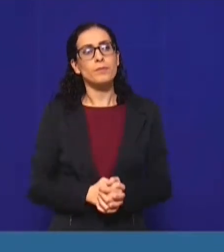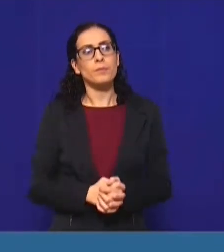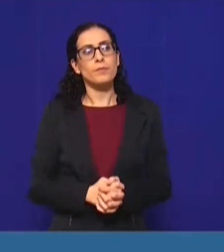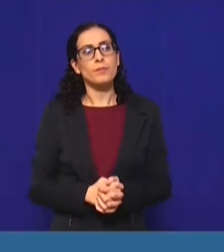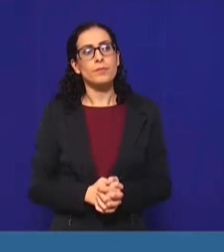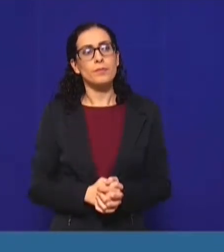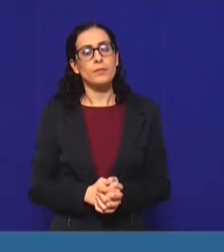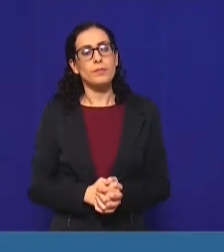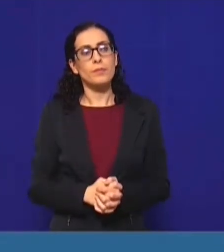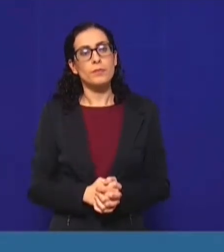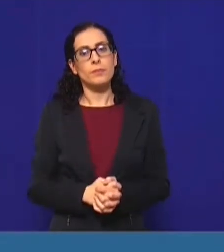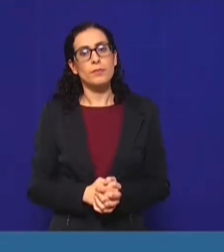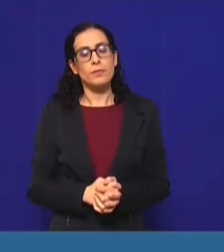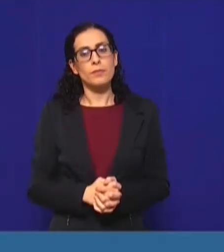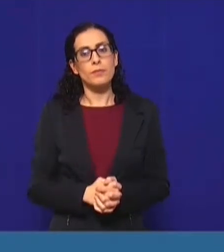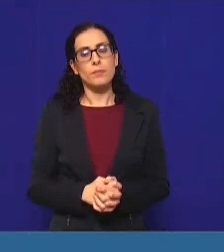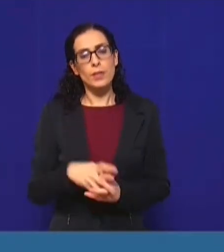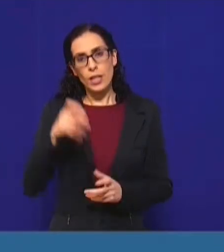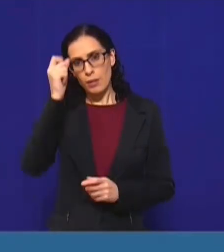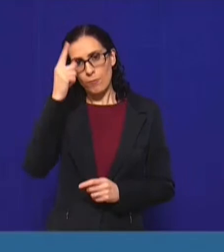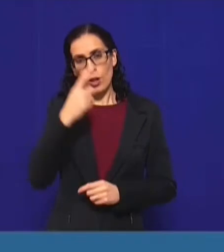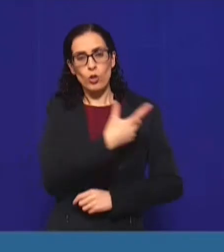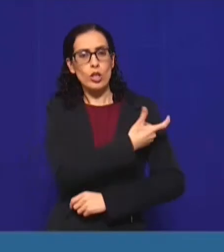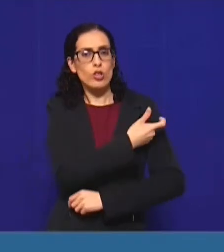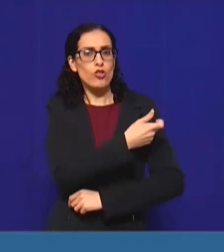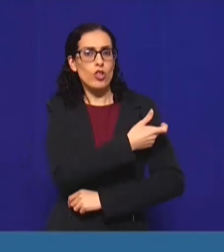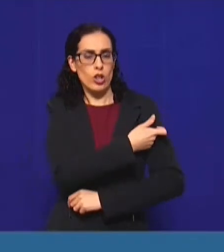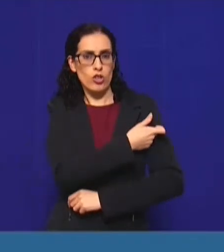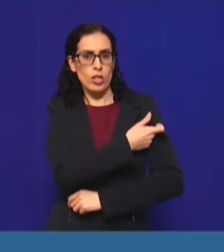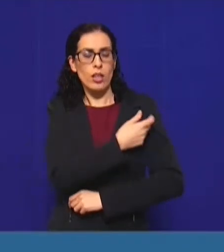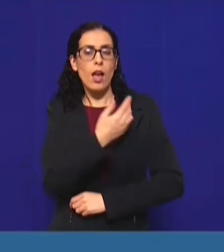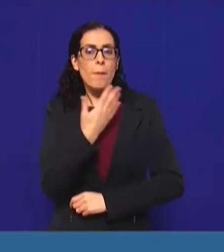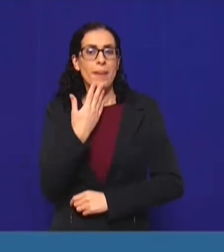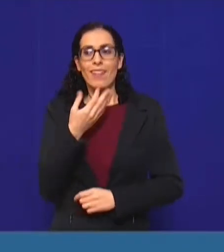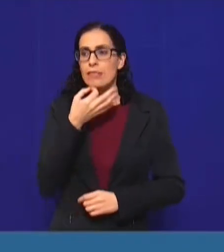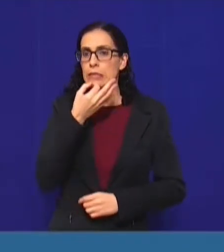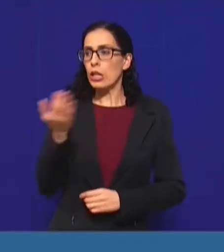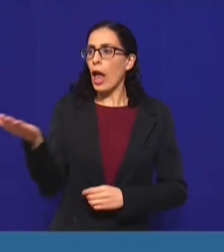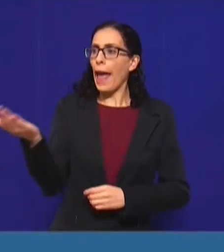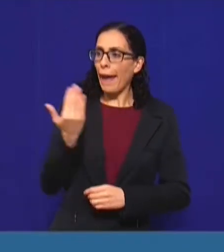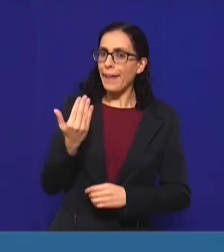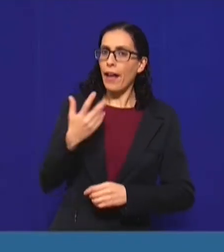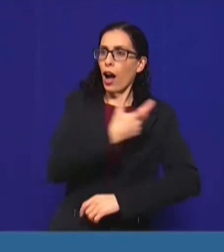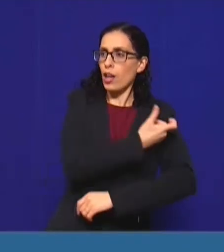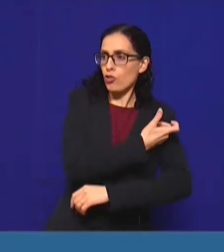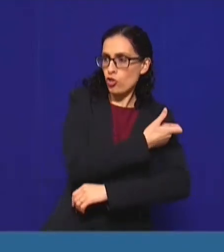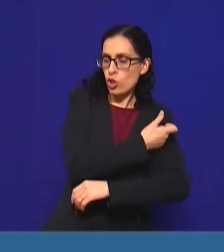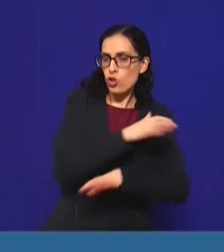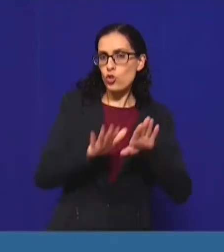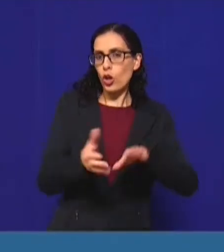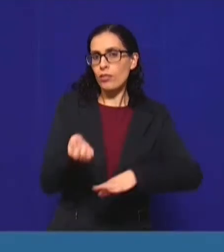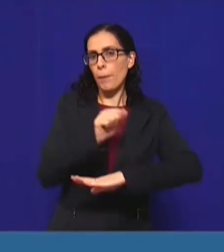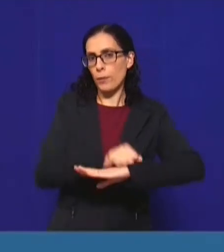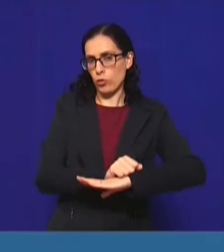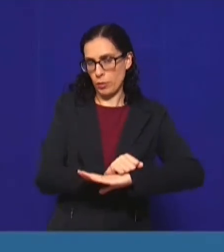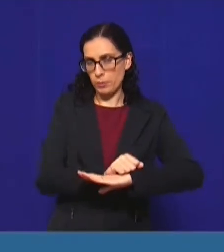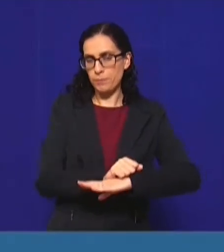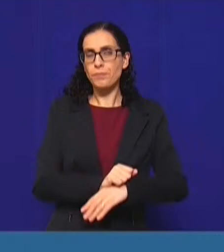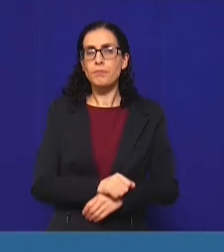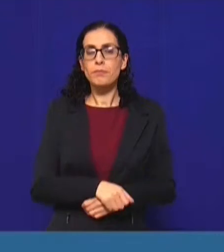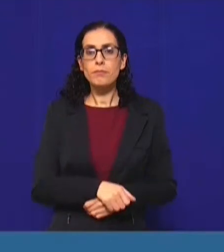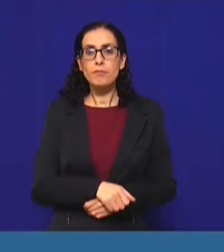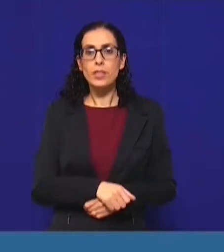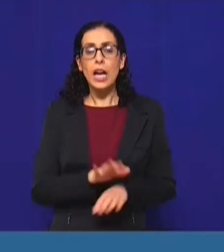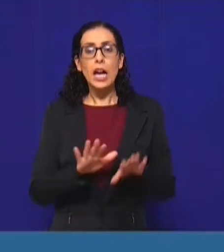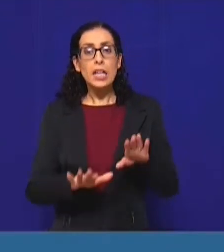Niftakru li aħna qegħdin nlaqmu lill-persuni nibatu għal persuni skont l-appuntamenti. Se jista' jkun li